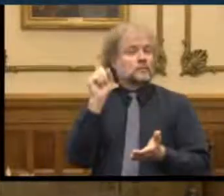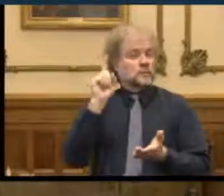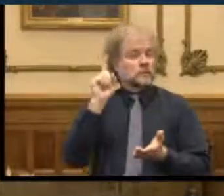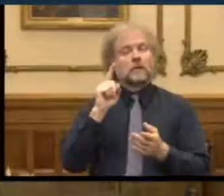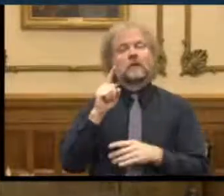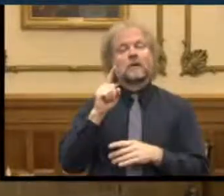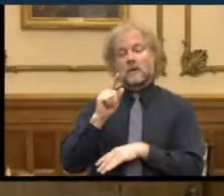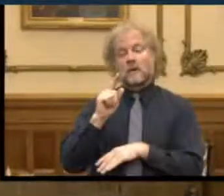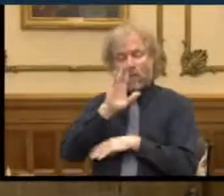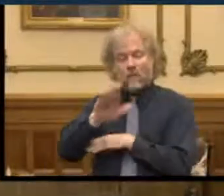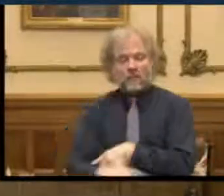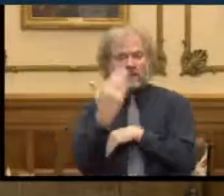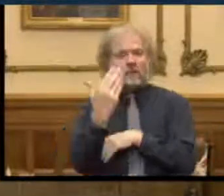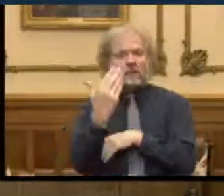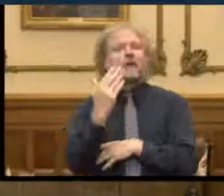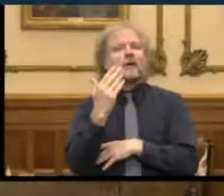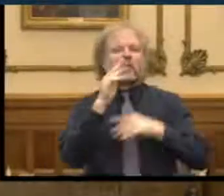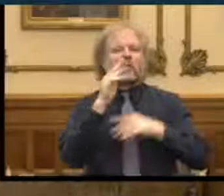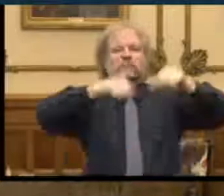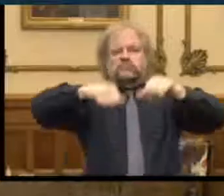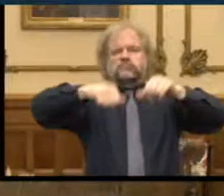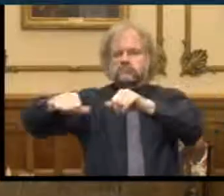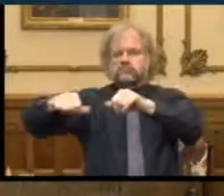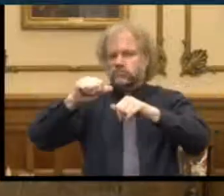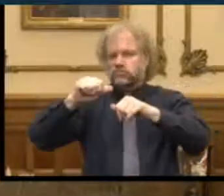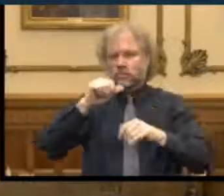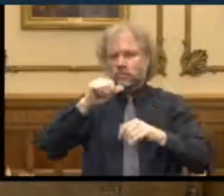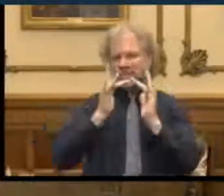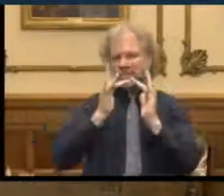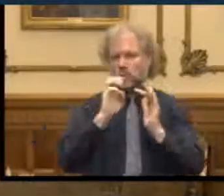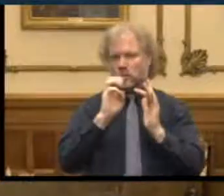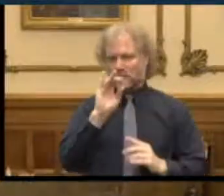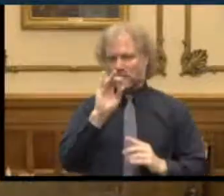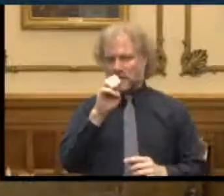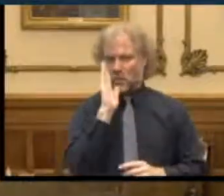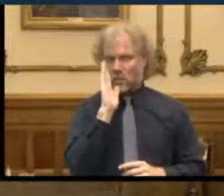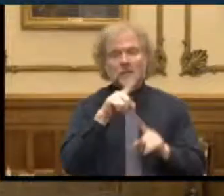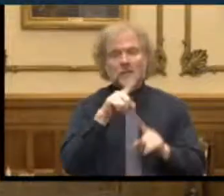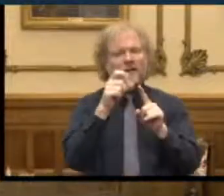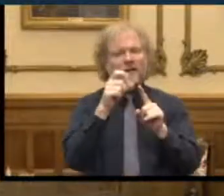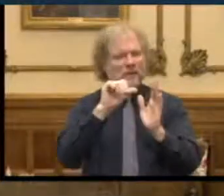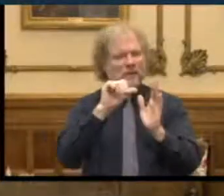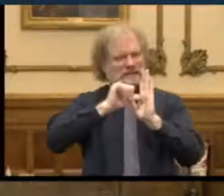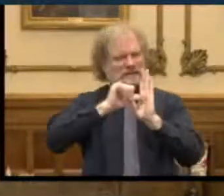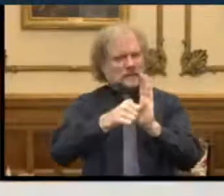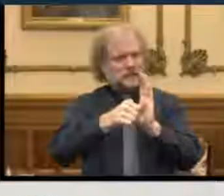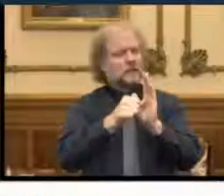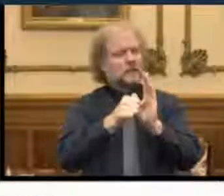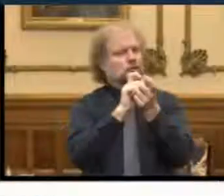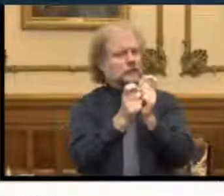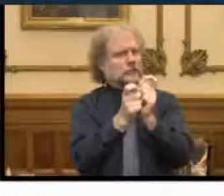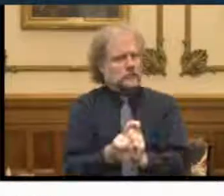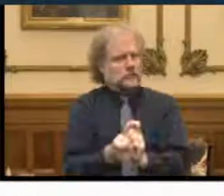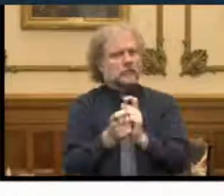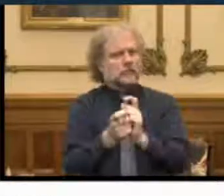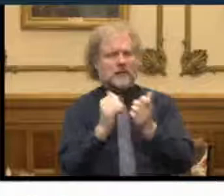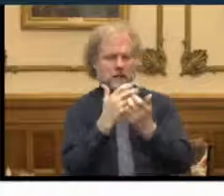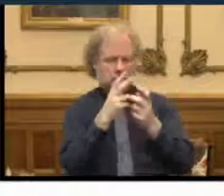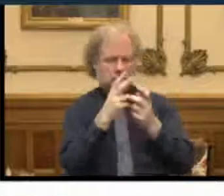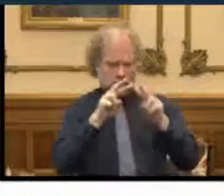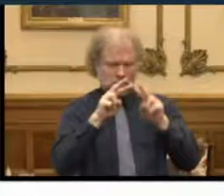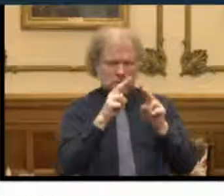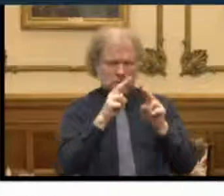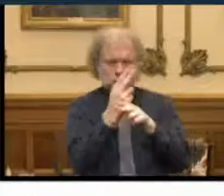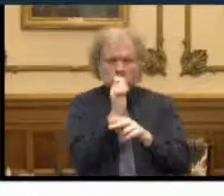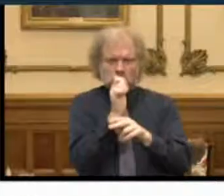Overnight, we will be posting those maps on our website. But I want to highlight some important changes to how we are determining which